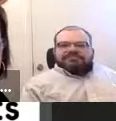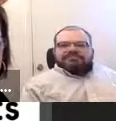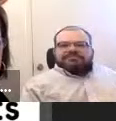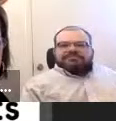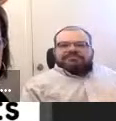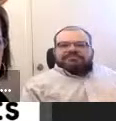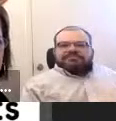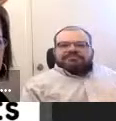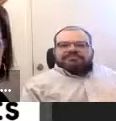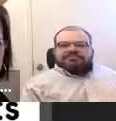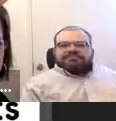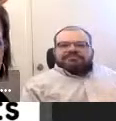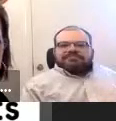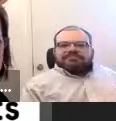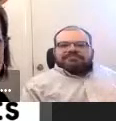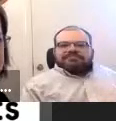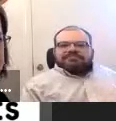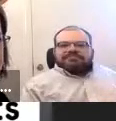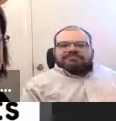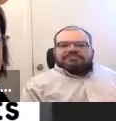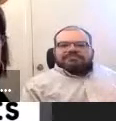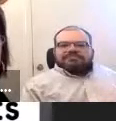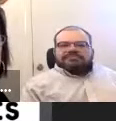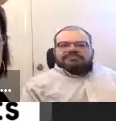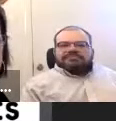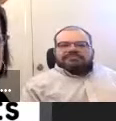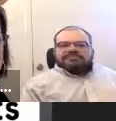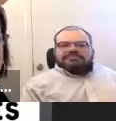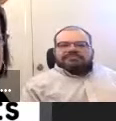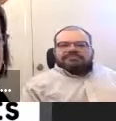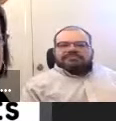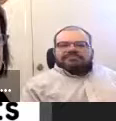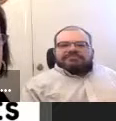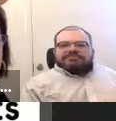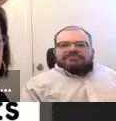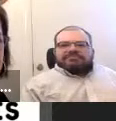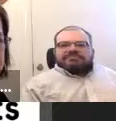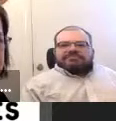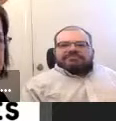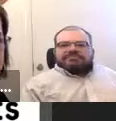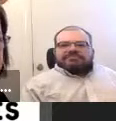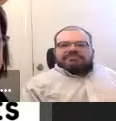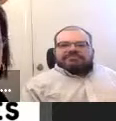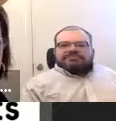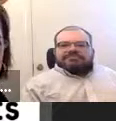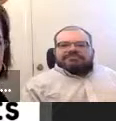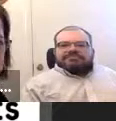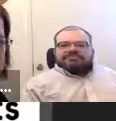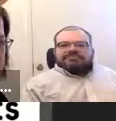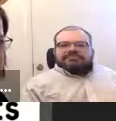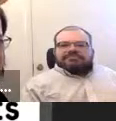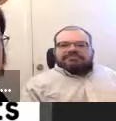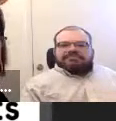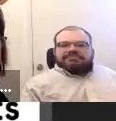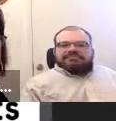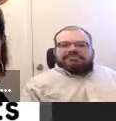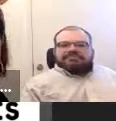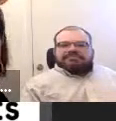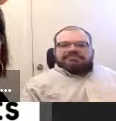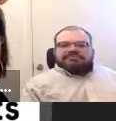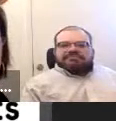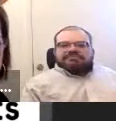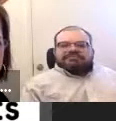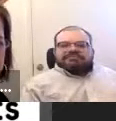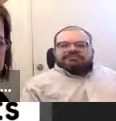description really well. The white, upper middle class, heterosexual and cisgendered,